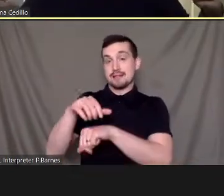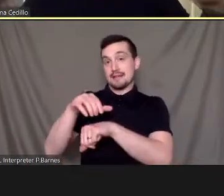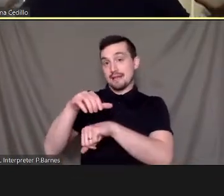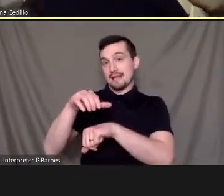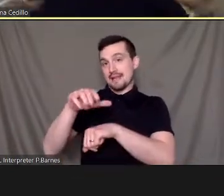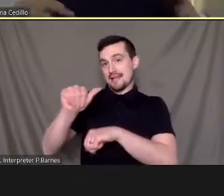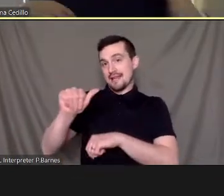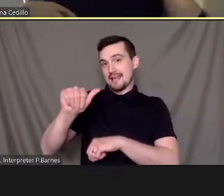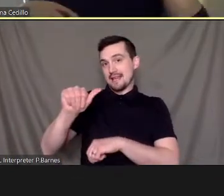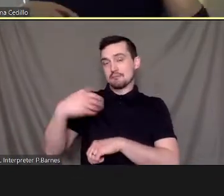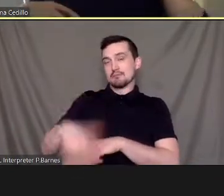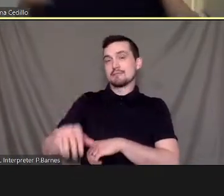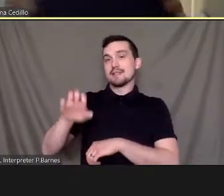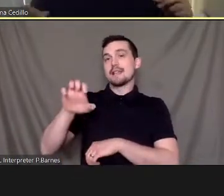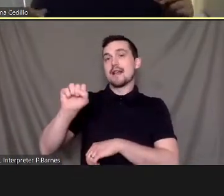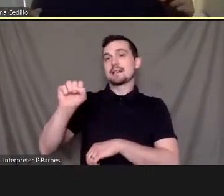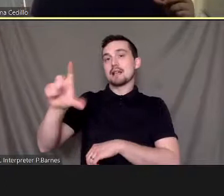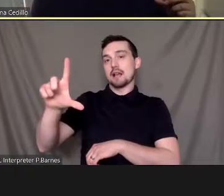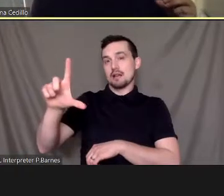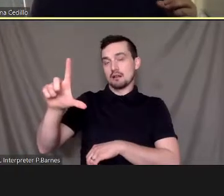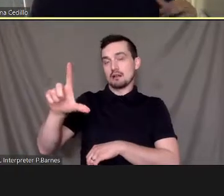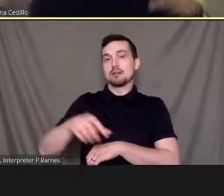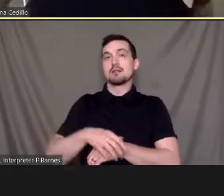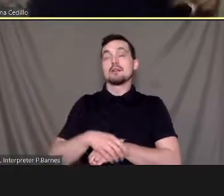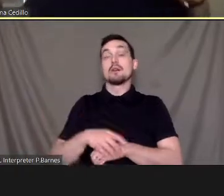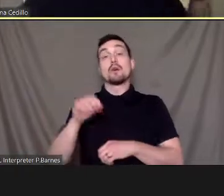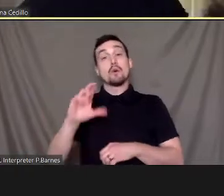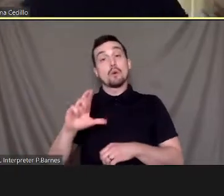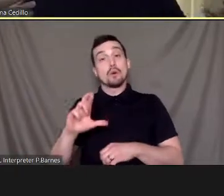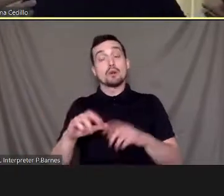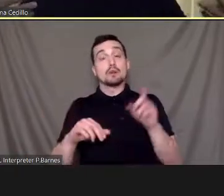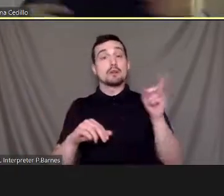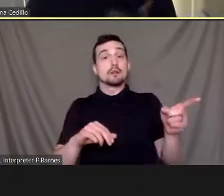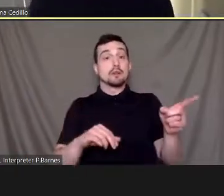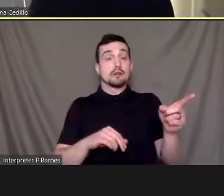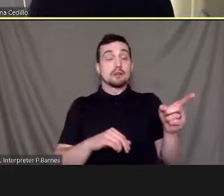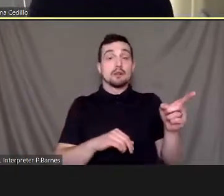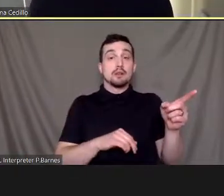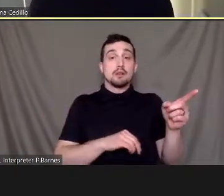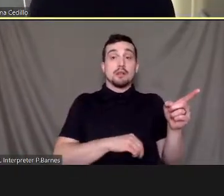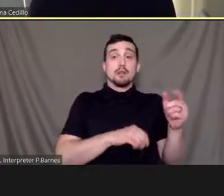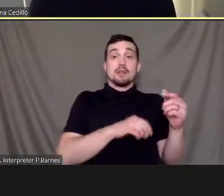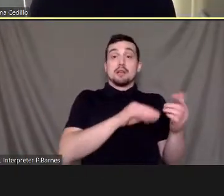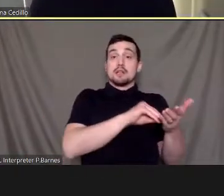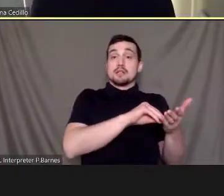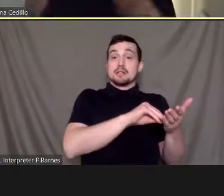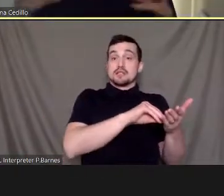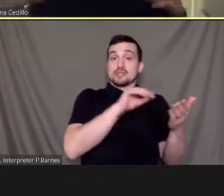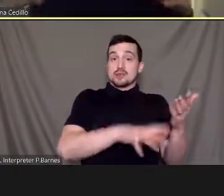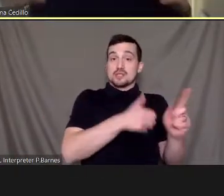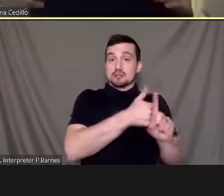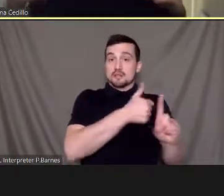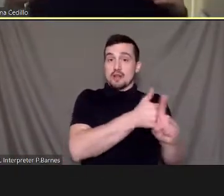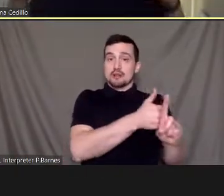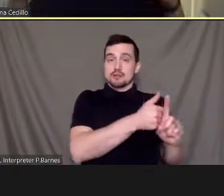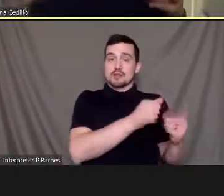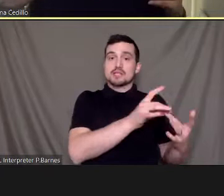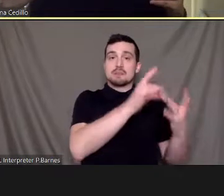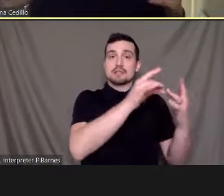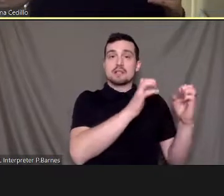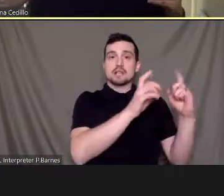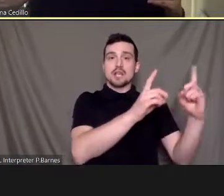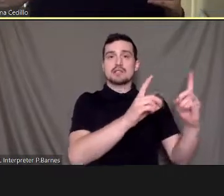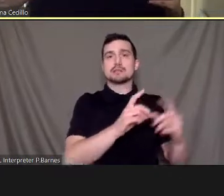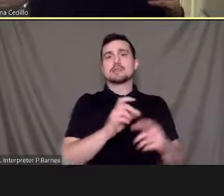learning students and or students who are in special education. So again, it sets up that